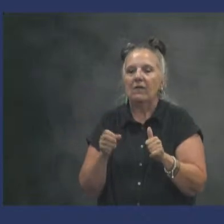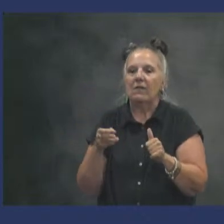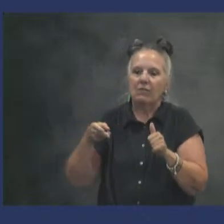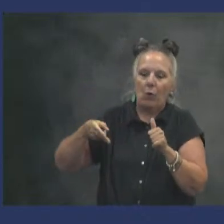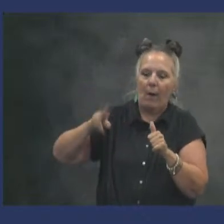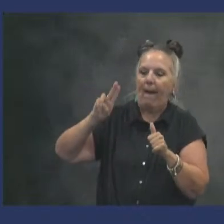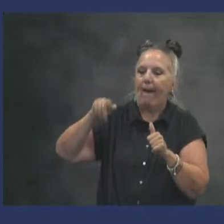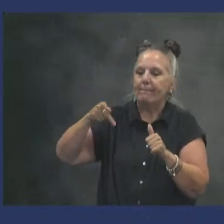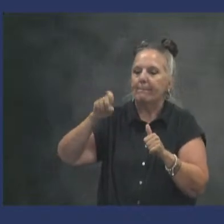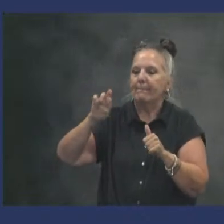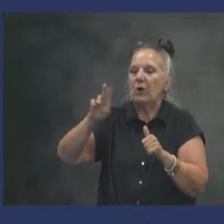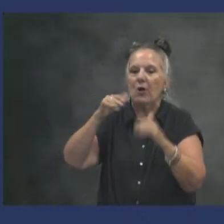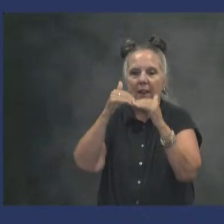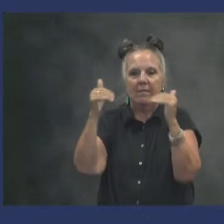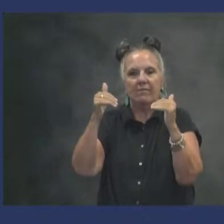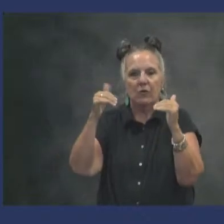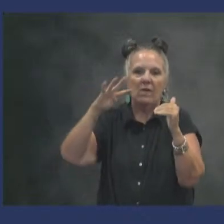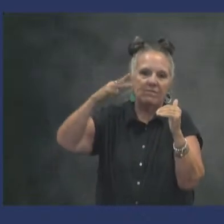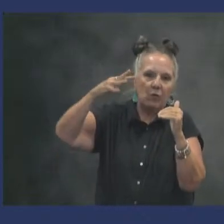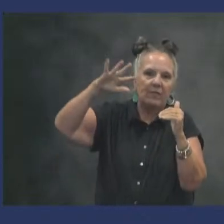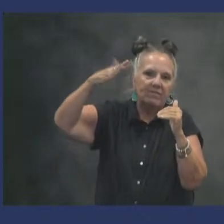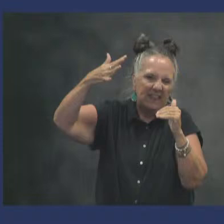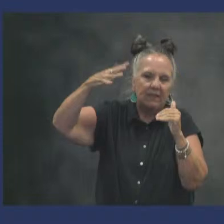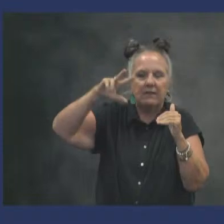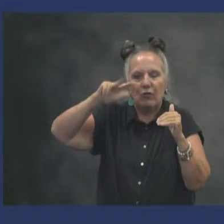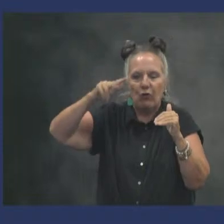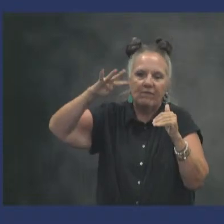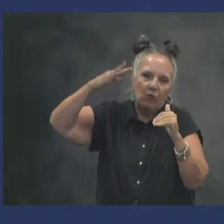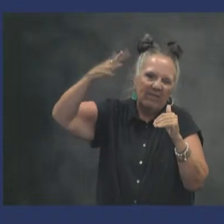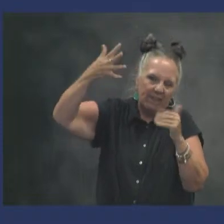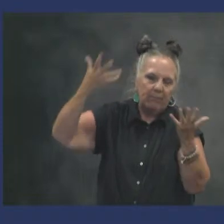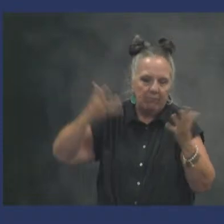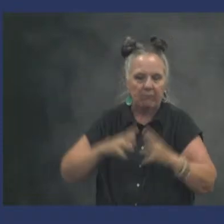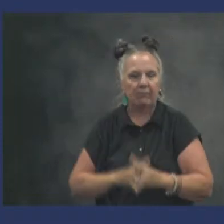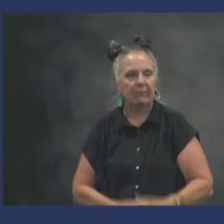be located, third, fourth, and fifth.